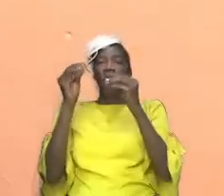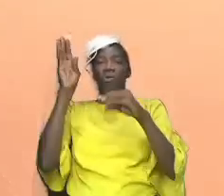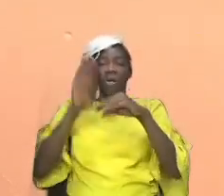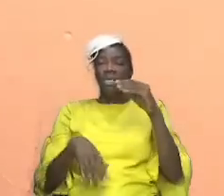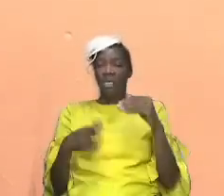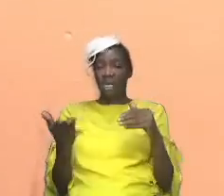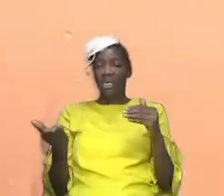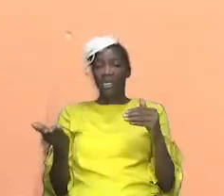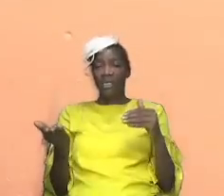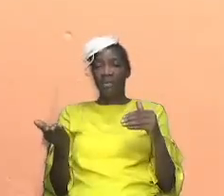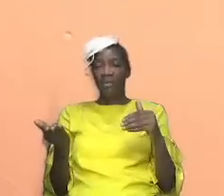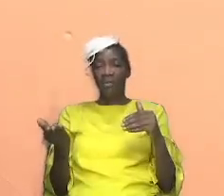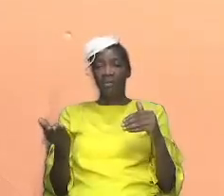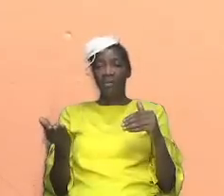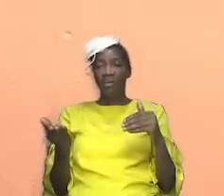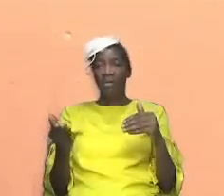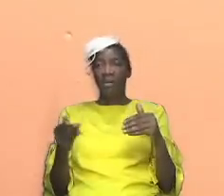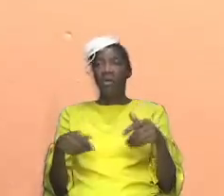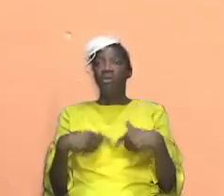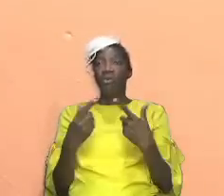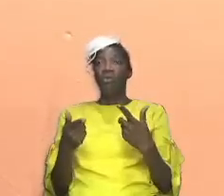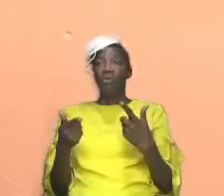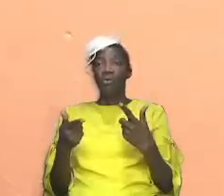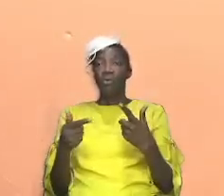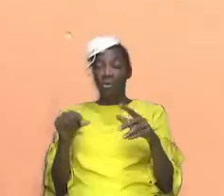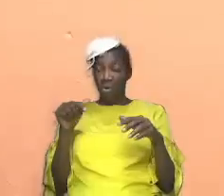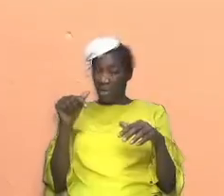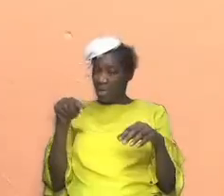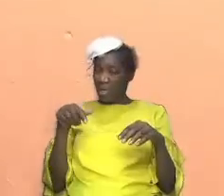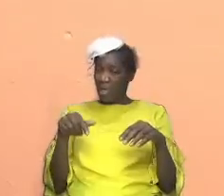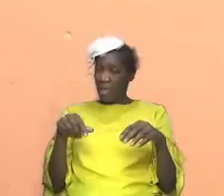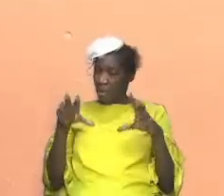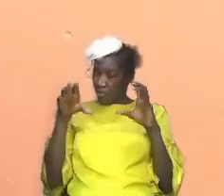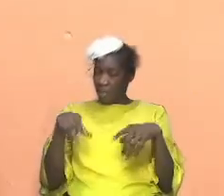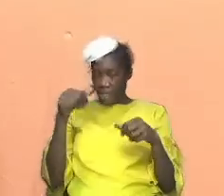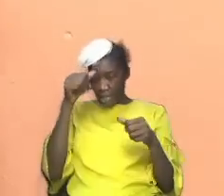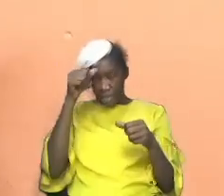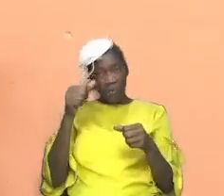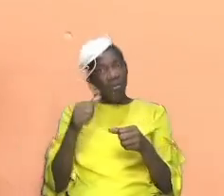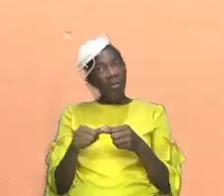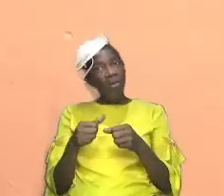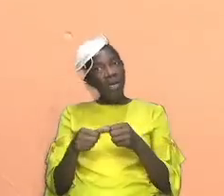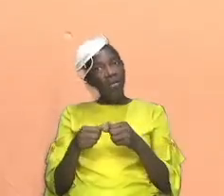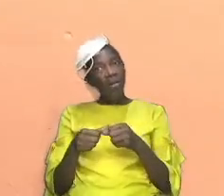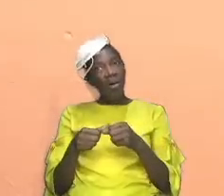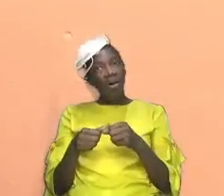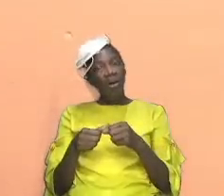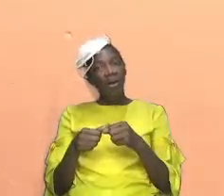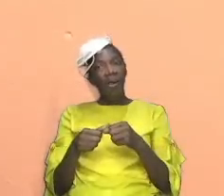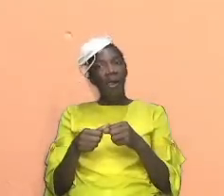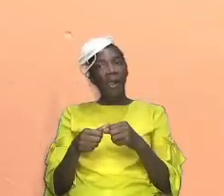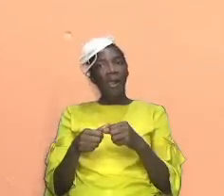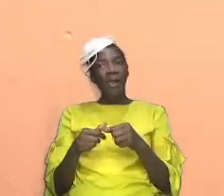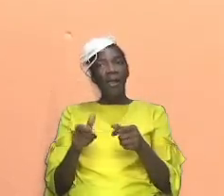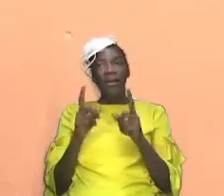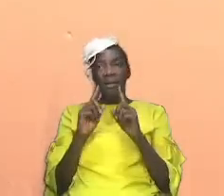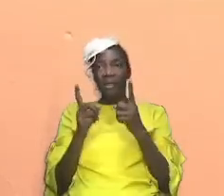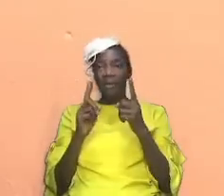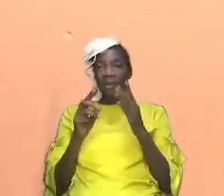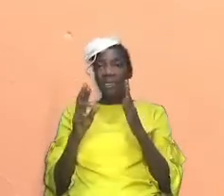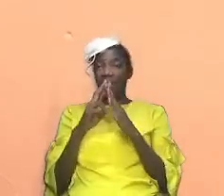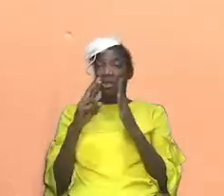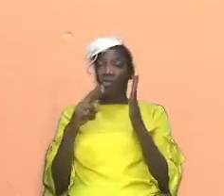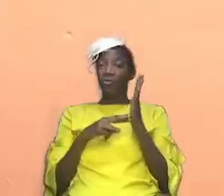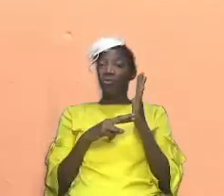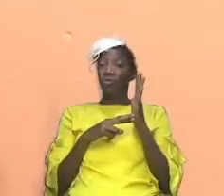that. And we are going to get into it, because we can recall in scripture where it speaks about we are going to be made rulers